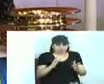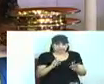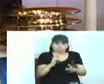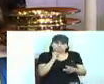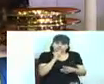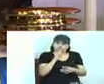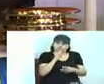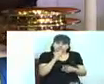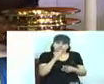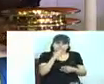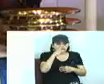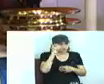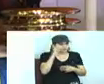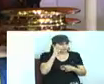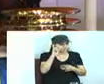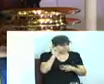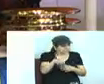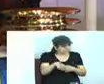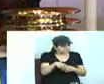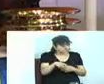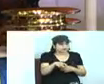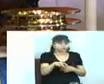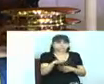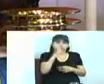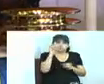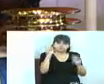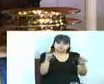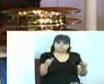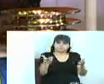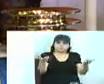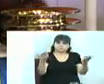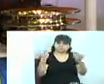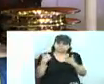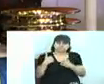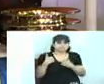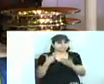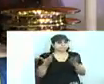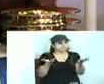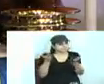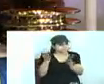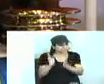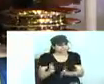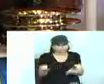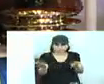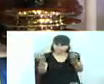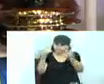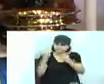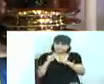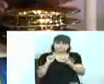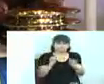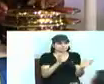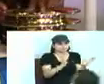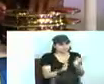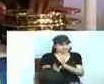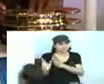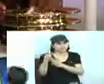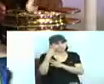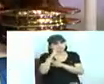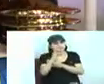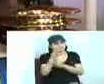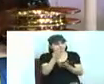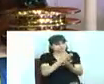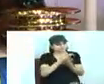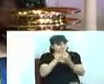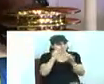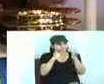must, but because you may. I now invite the servers, the acolytes, the ushers to come forward that we may prepare for this holy